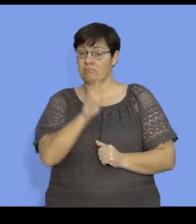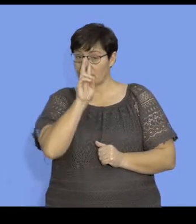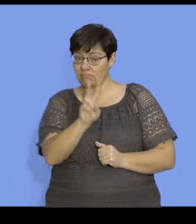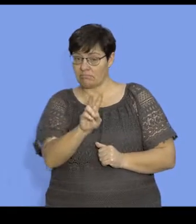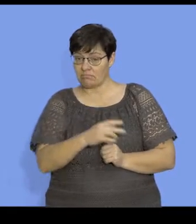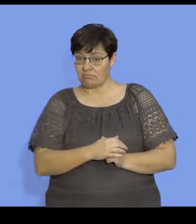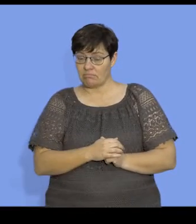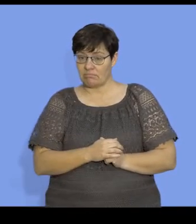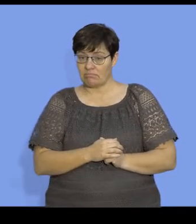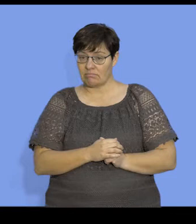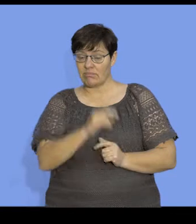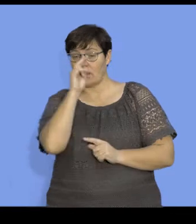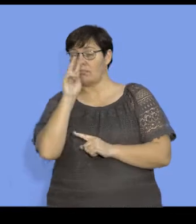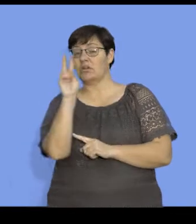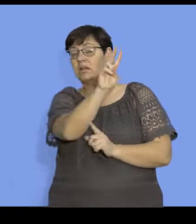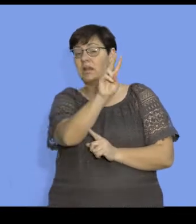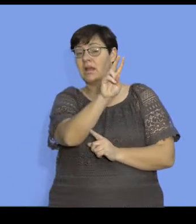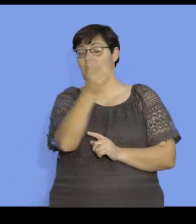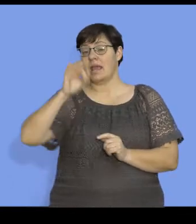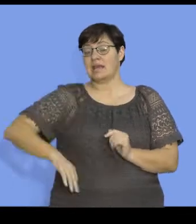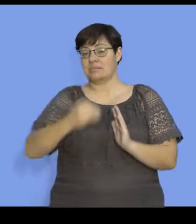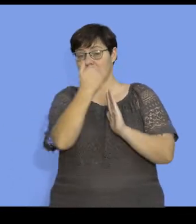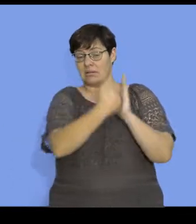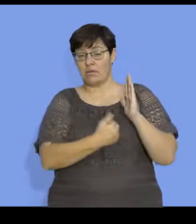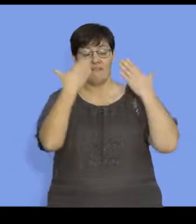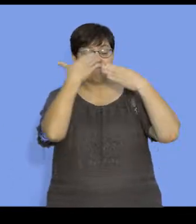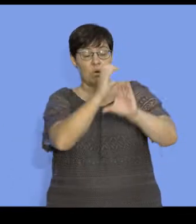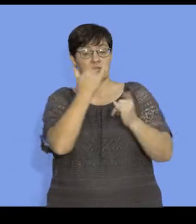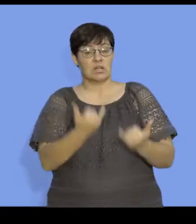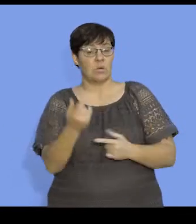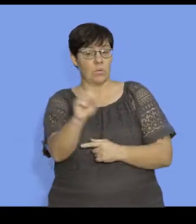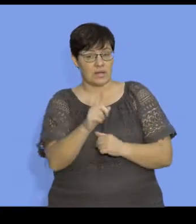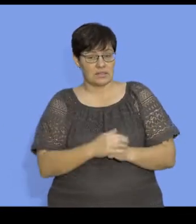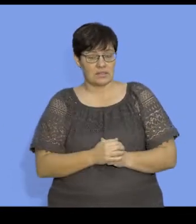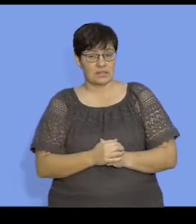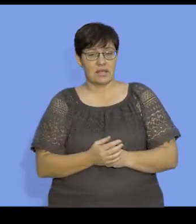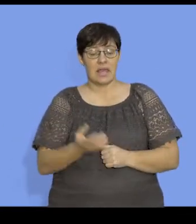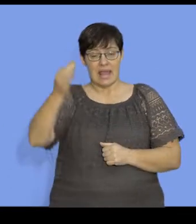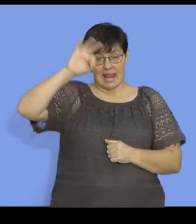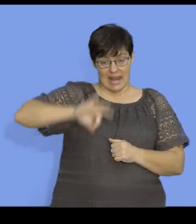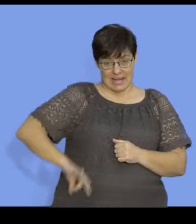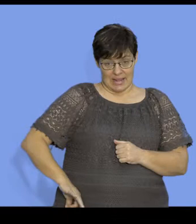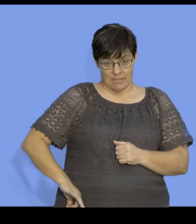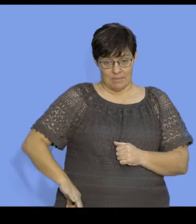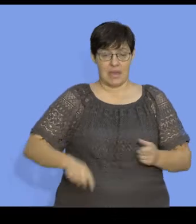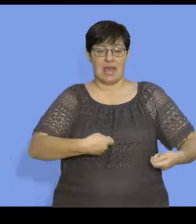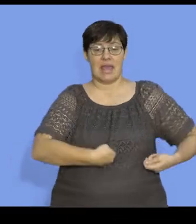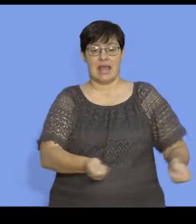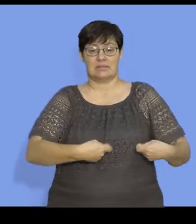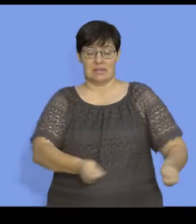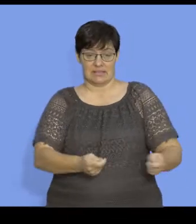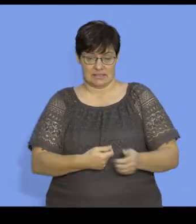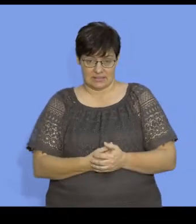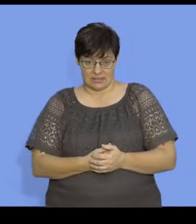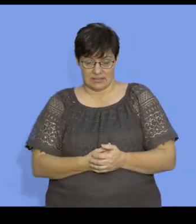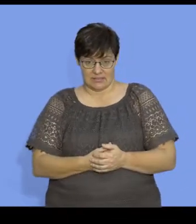watch, what is the projected income statement? The focus will be on incomes and